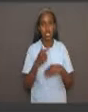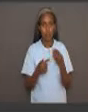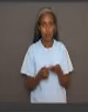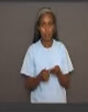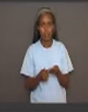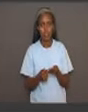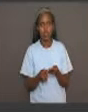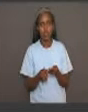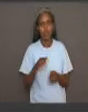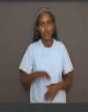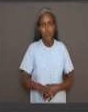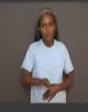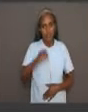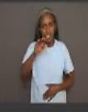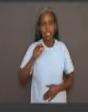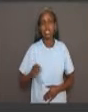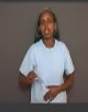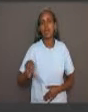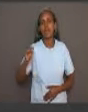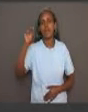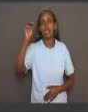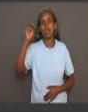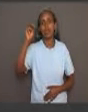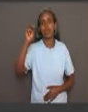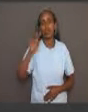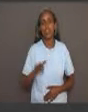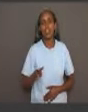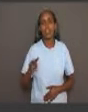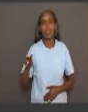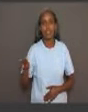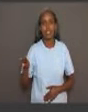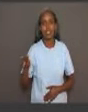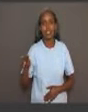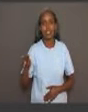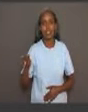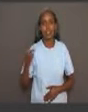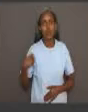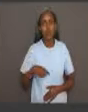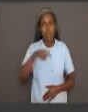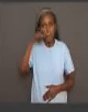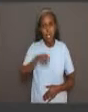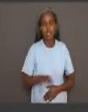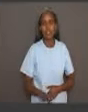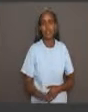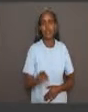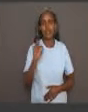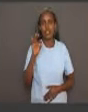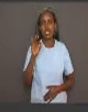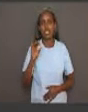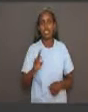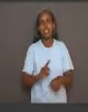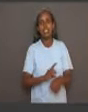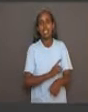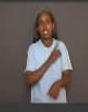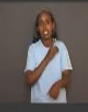Therefore, to find the magnitude of a vector, we must find the